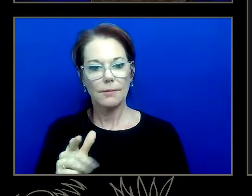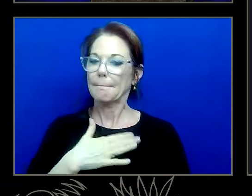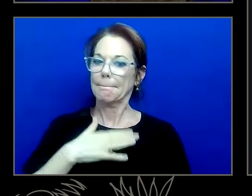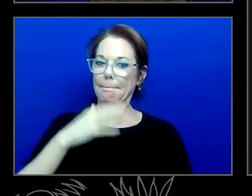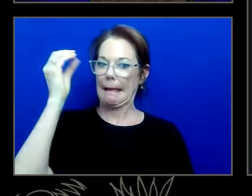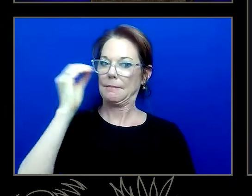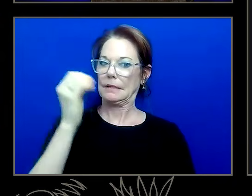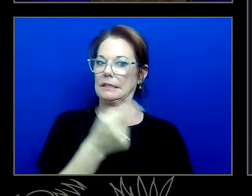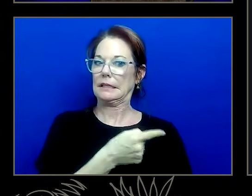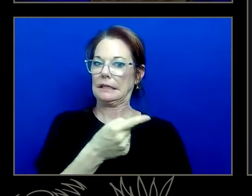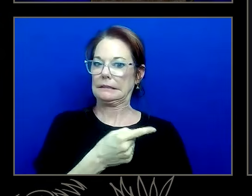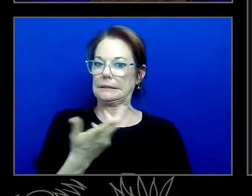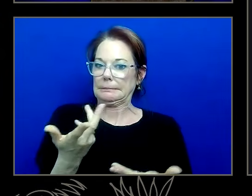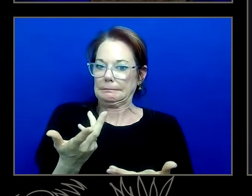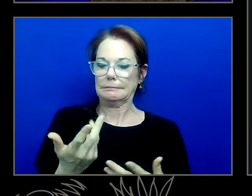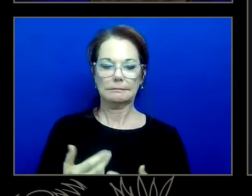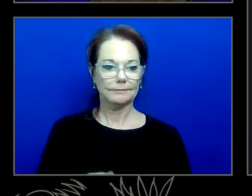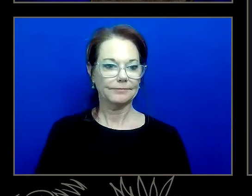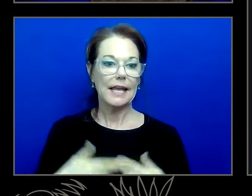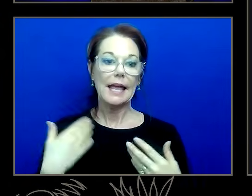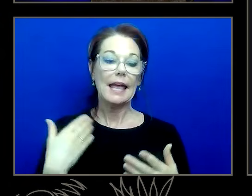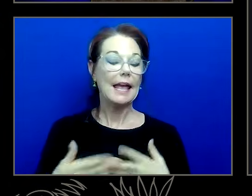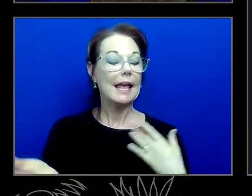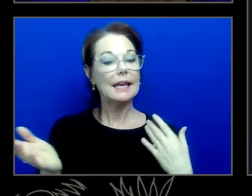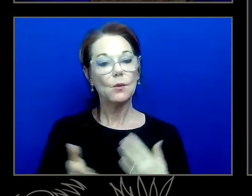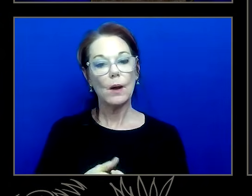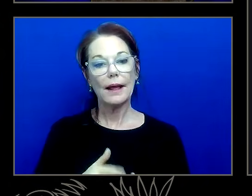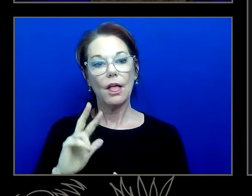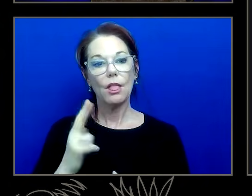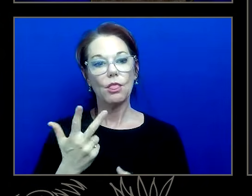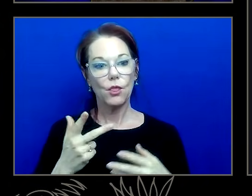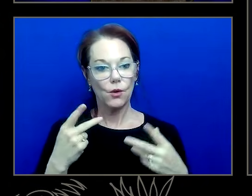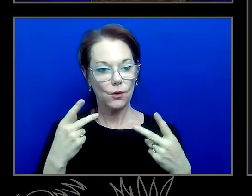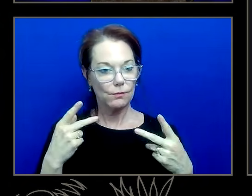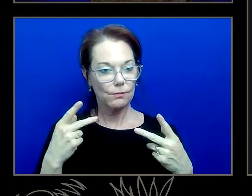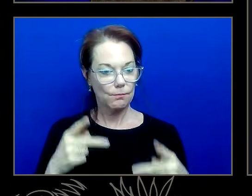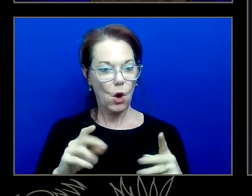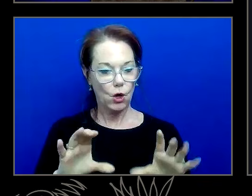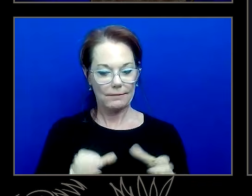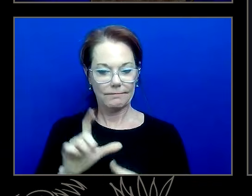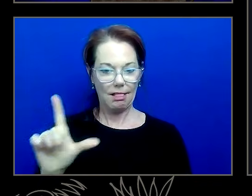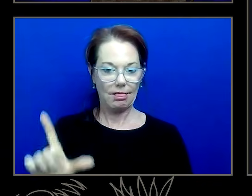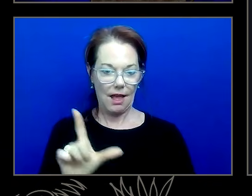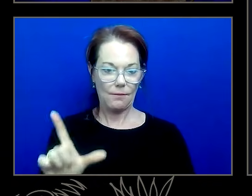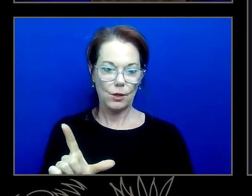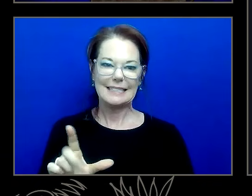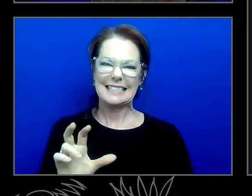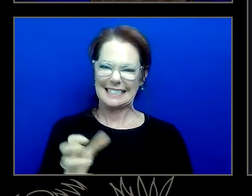but Anyway, third-party libraries. So this, of course, is a